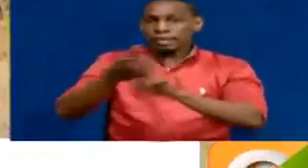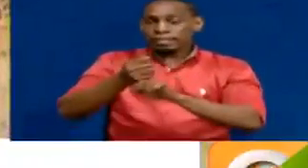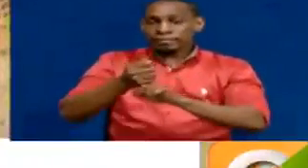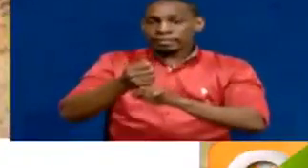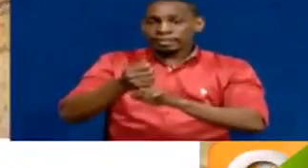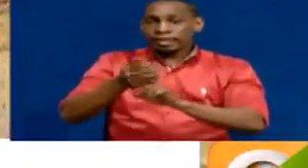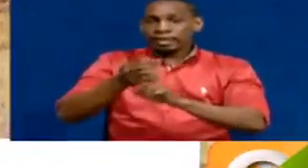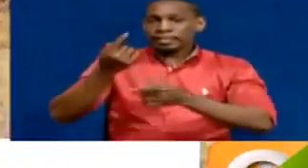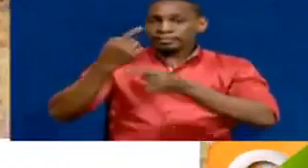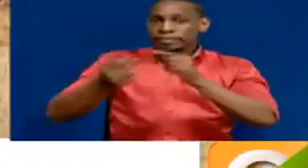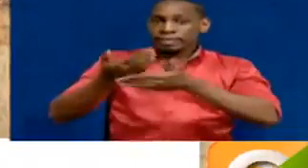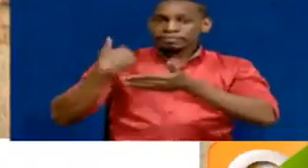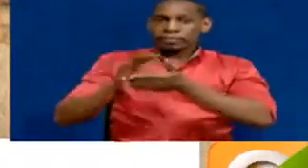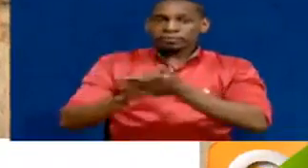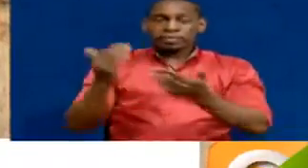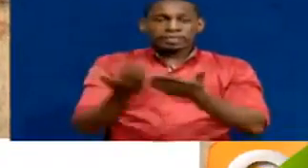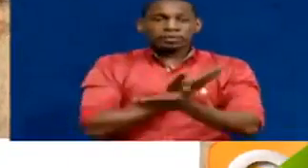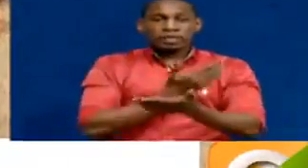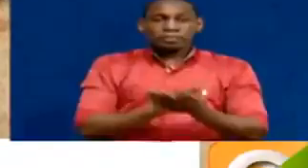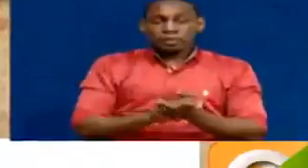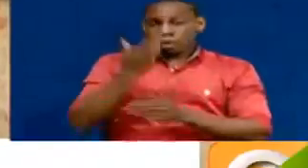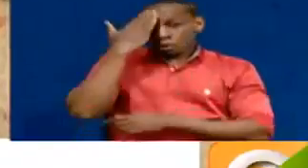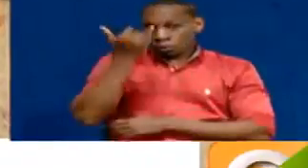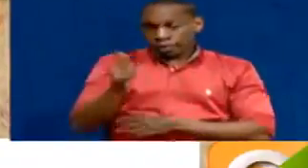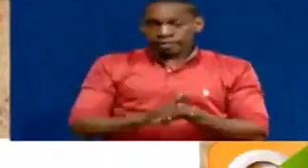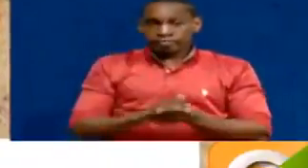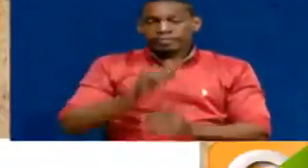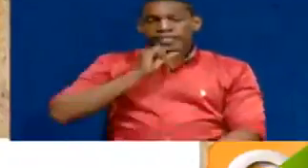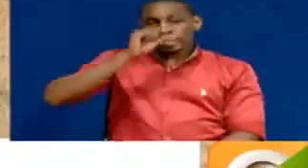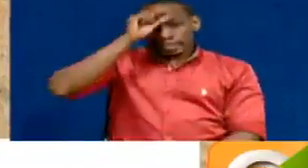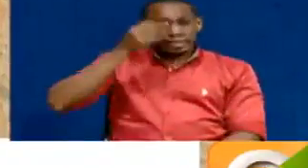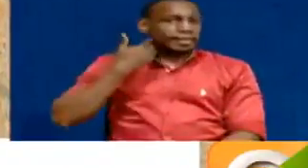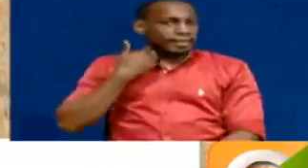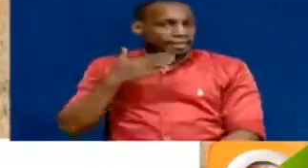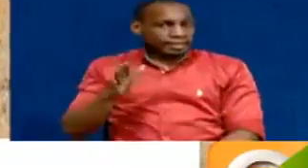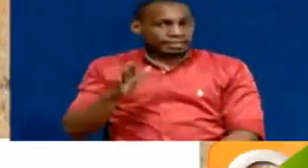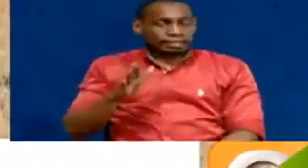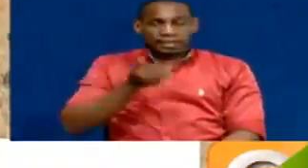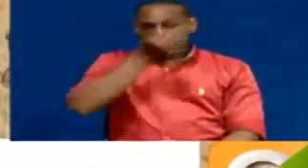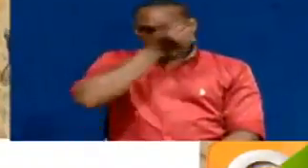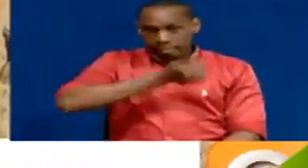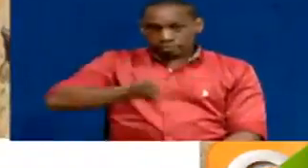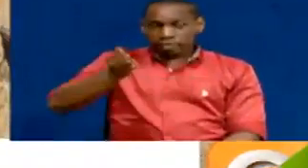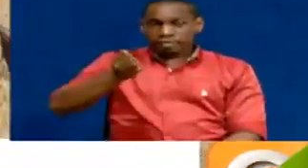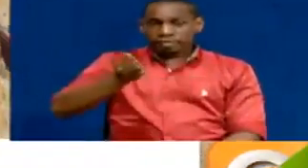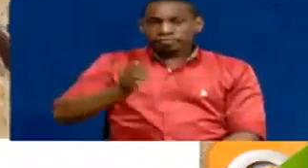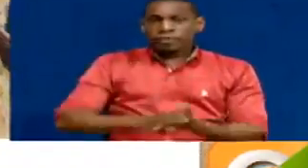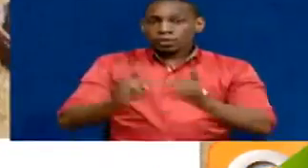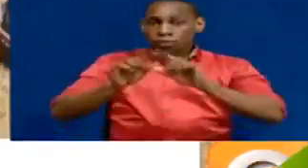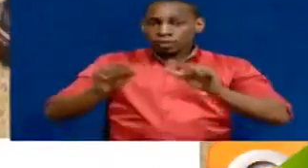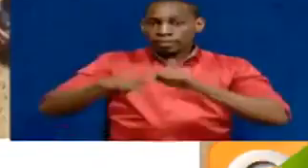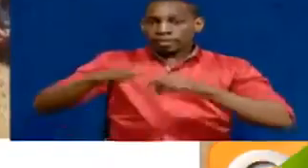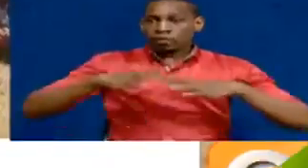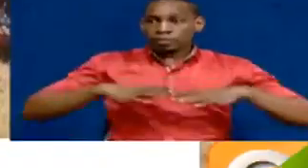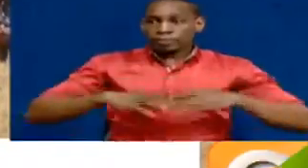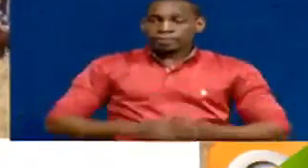were made years back will simply vanish, all because of greed, hate, and ignorance, some say.